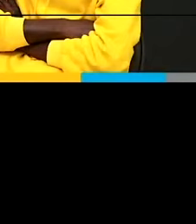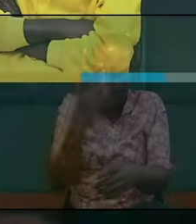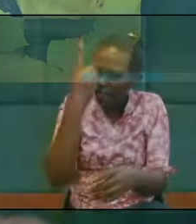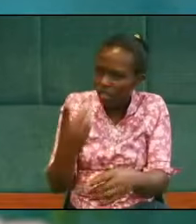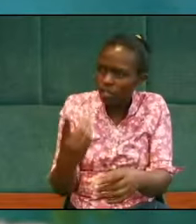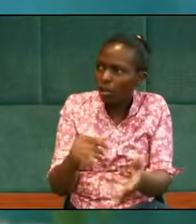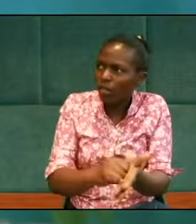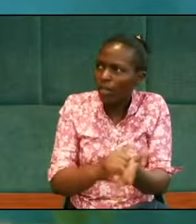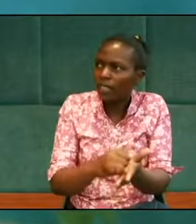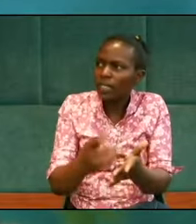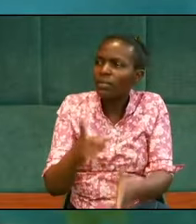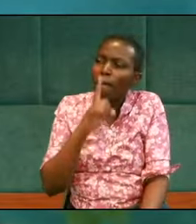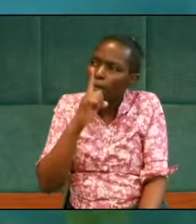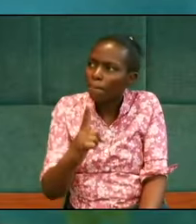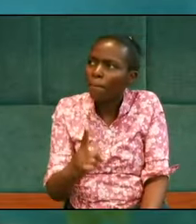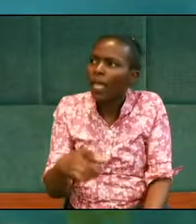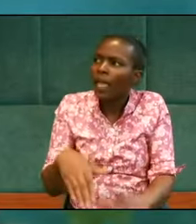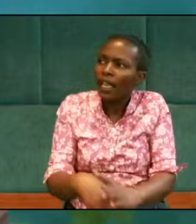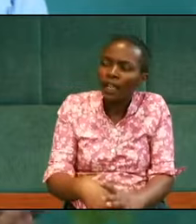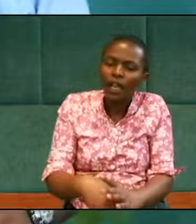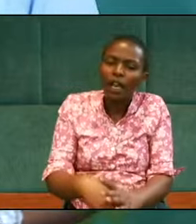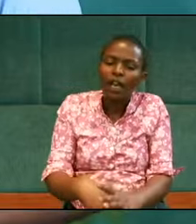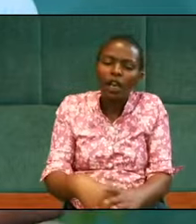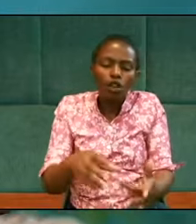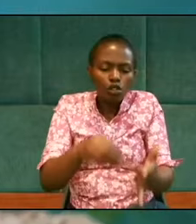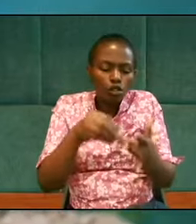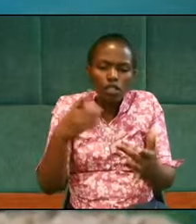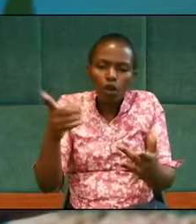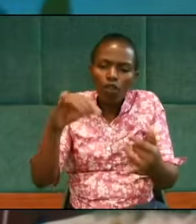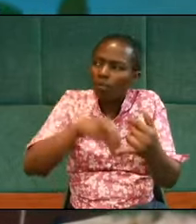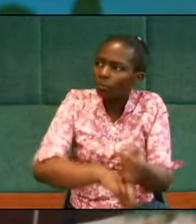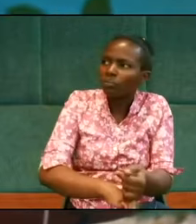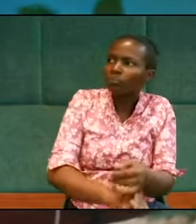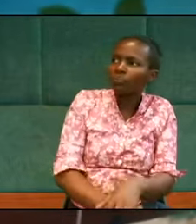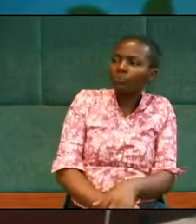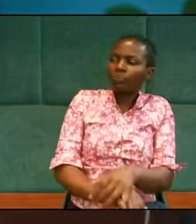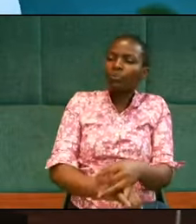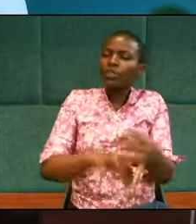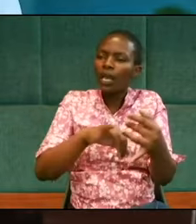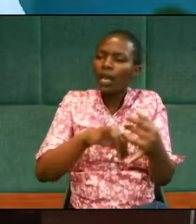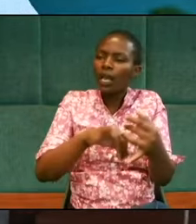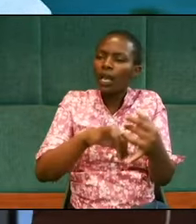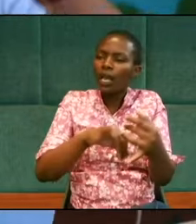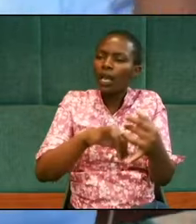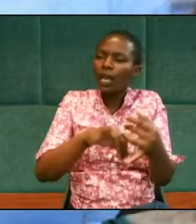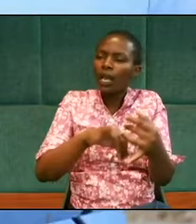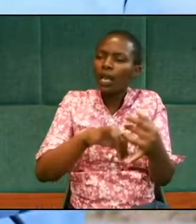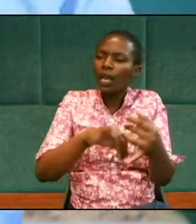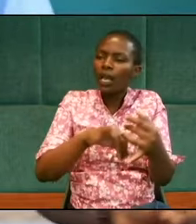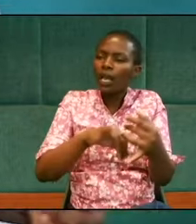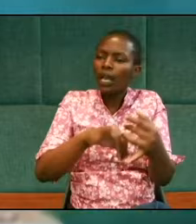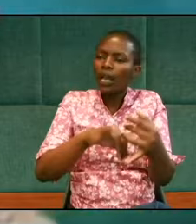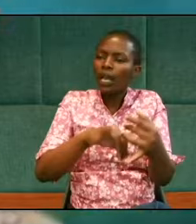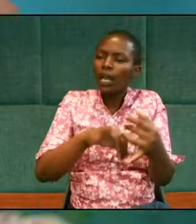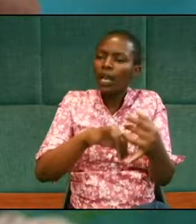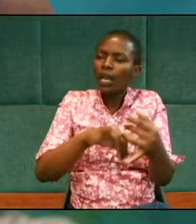partner. Chances are that sometime, I married when I was 26, some married when they were